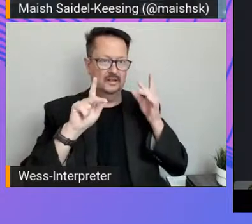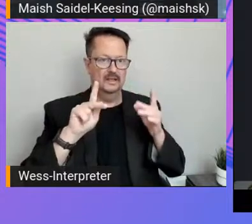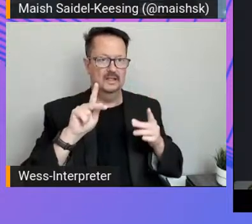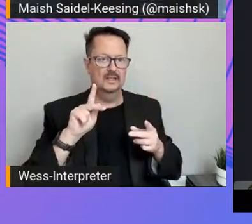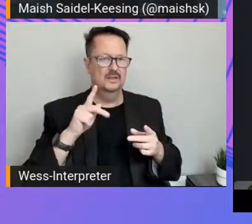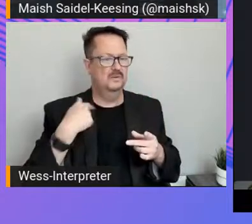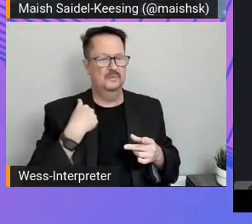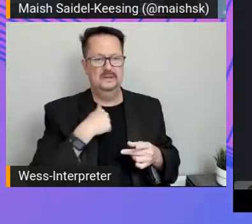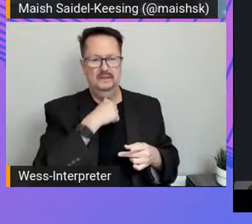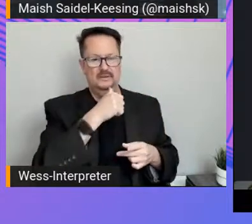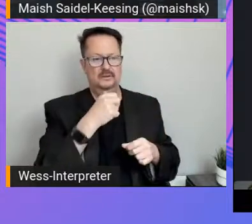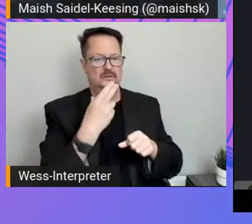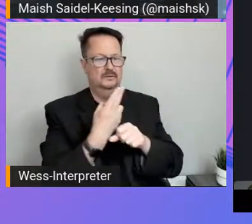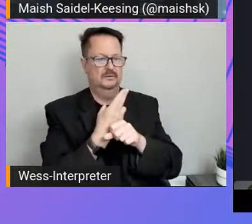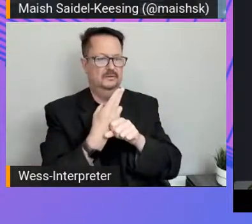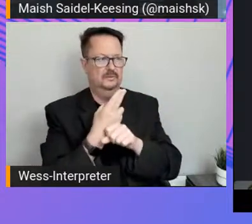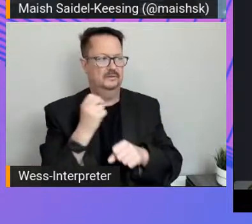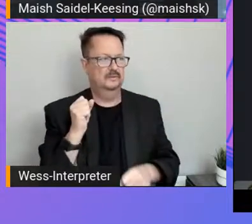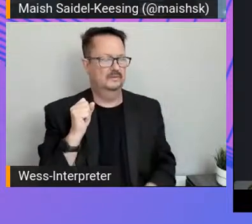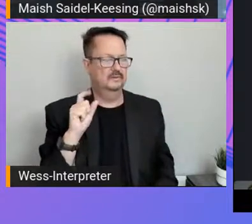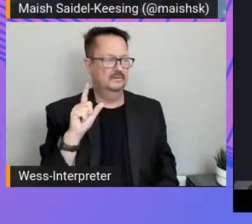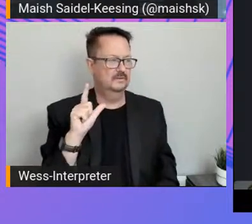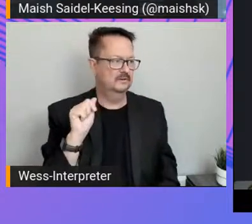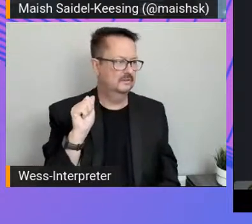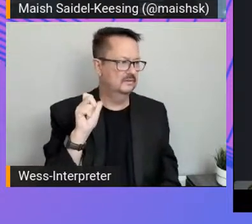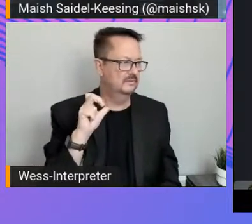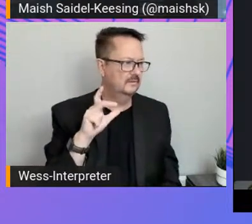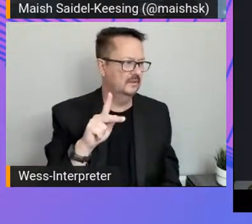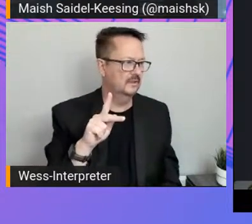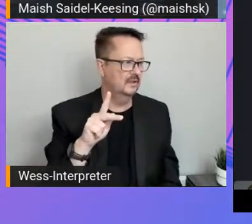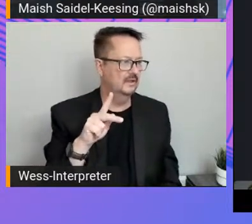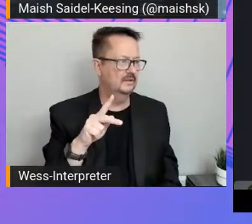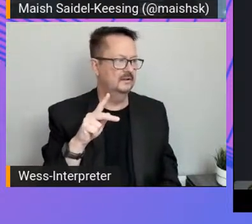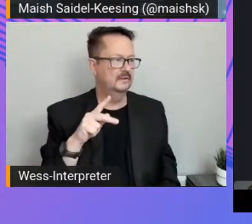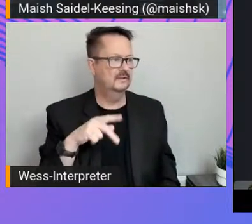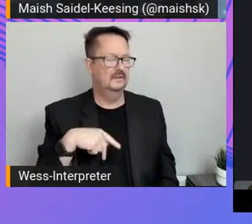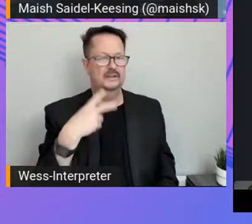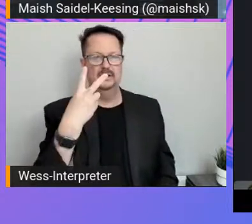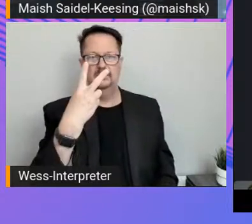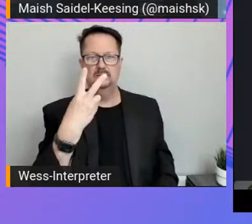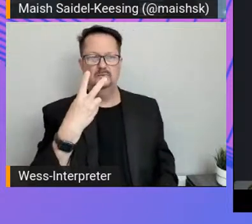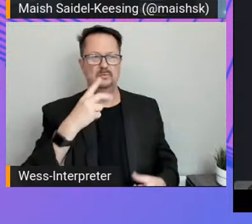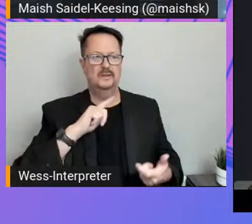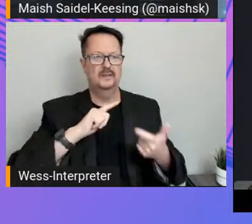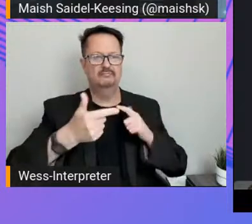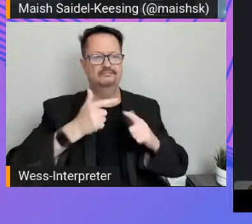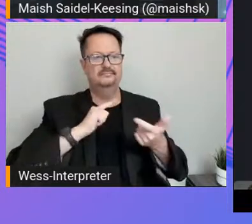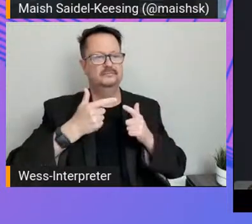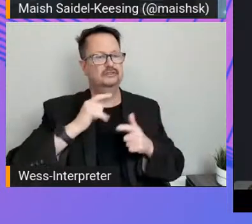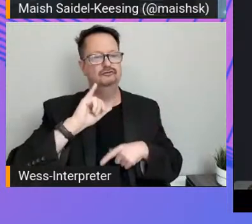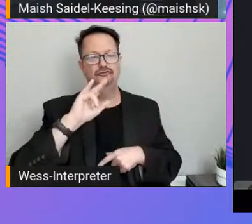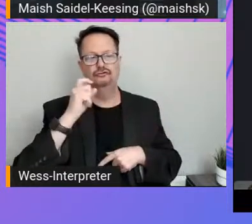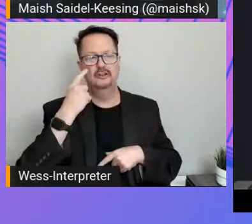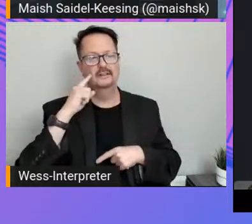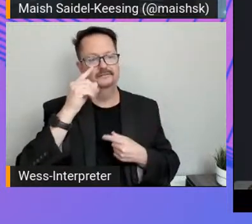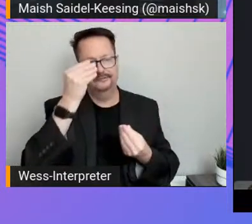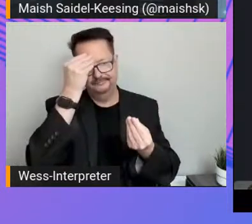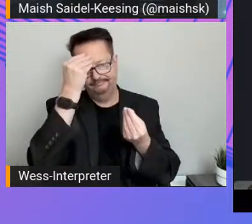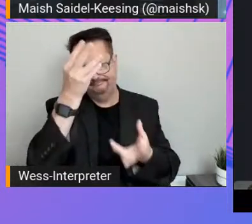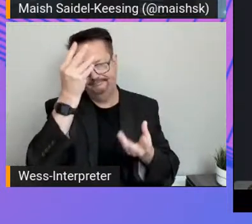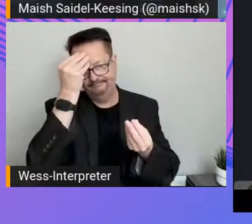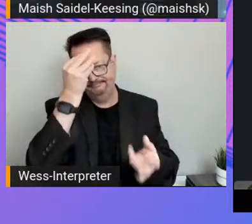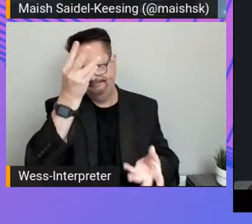don't use Slack is a two-way way of doing operations. It's just for notifications. So